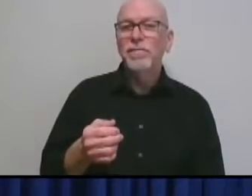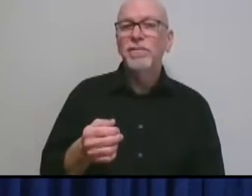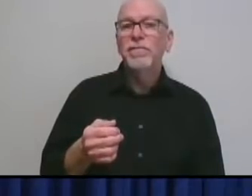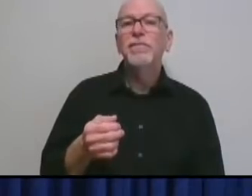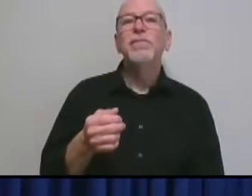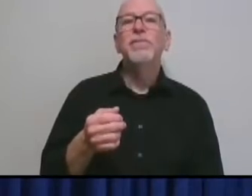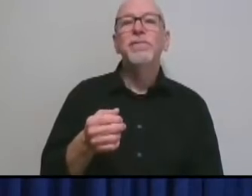So,